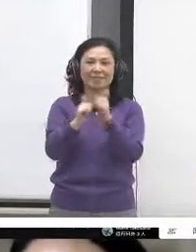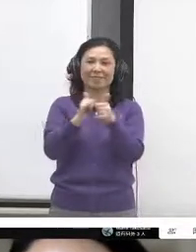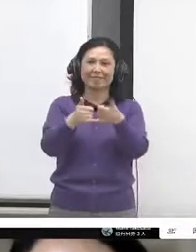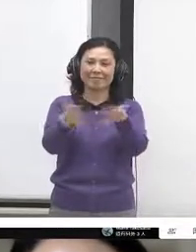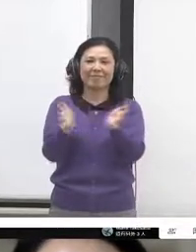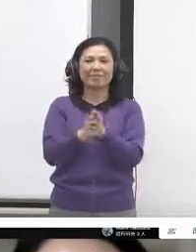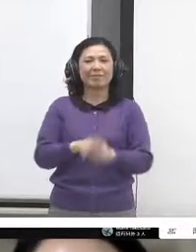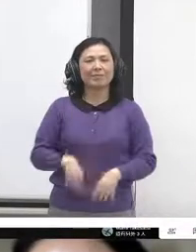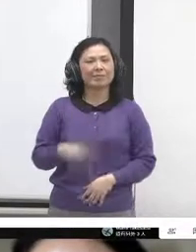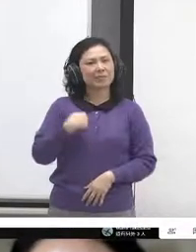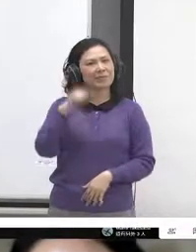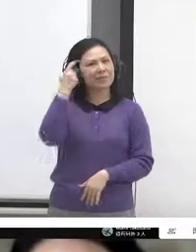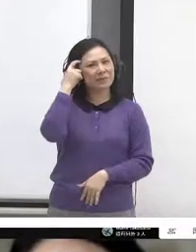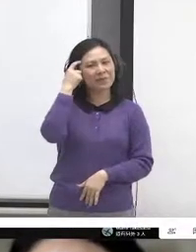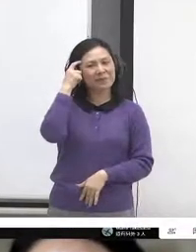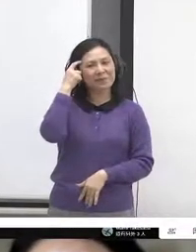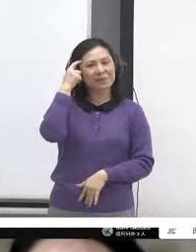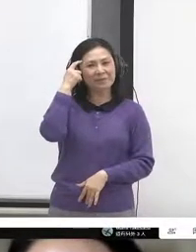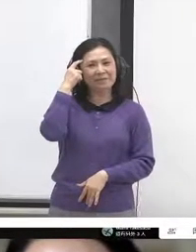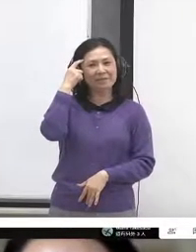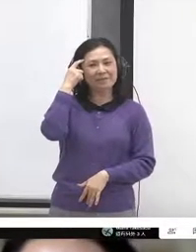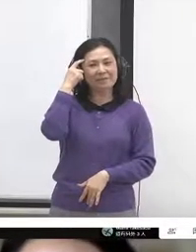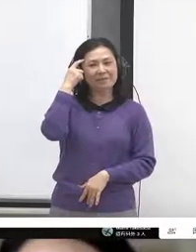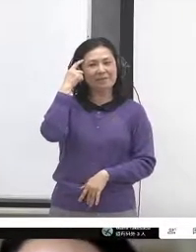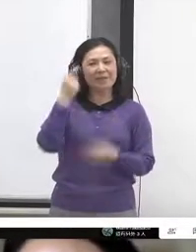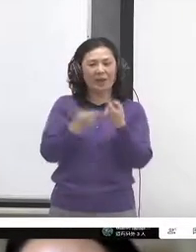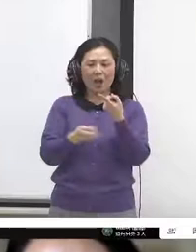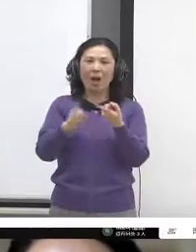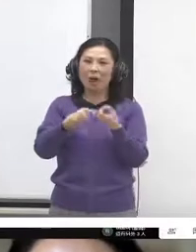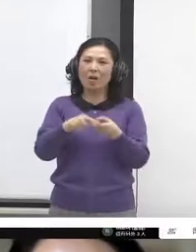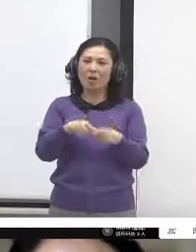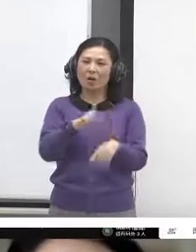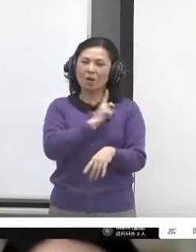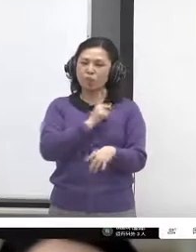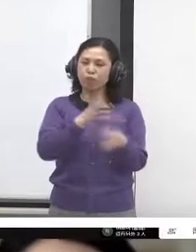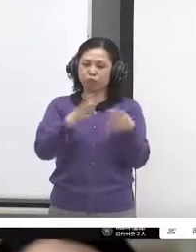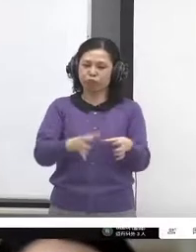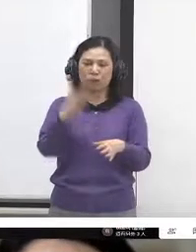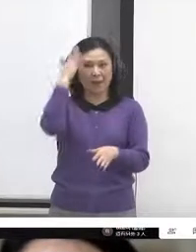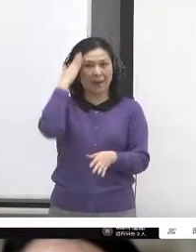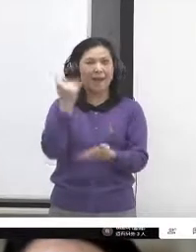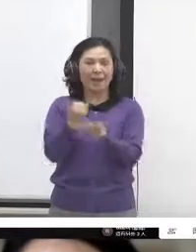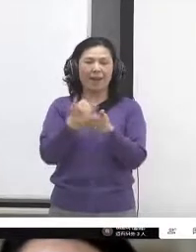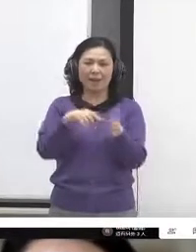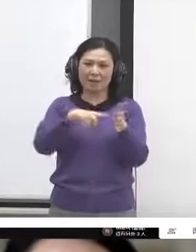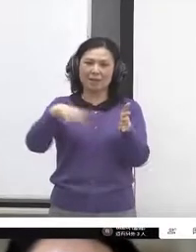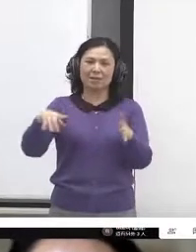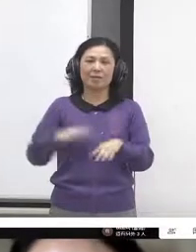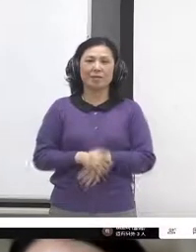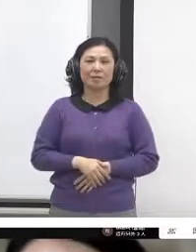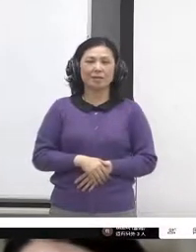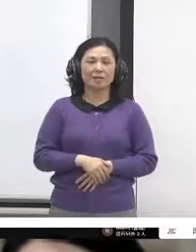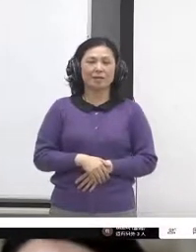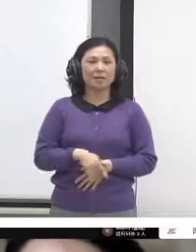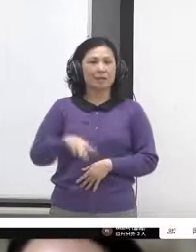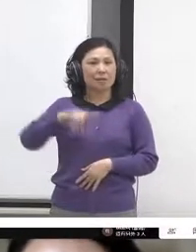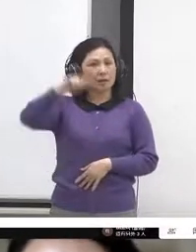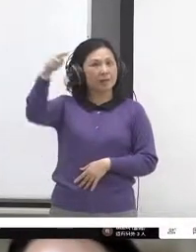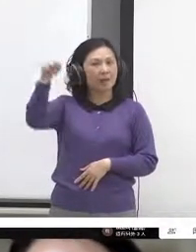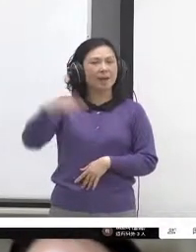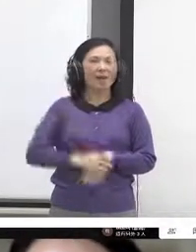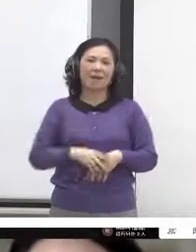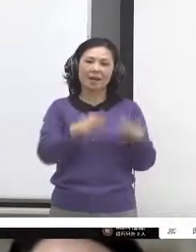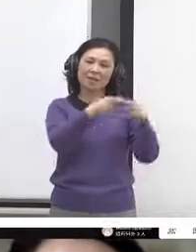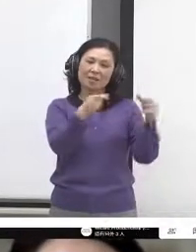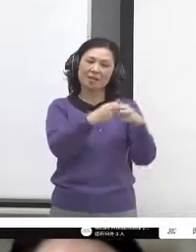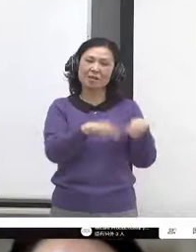our hackathon. So at the moment in Okinawa, and I didn't know the city packing, so I